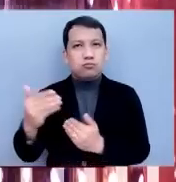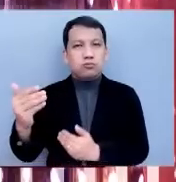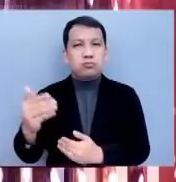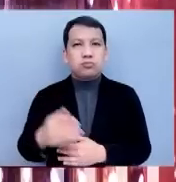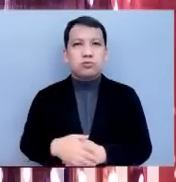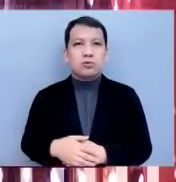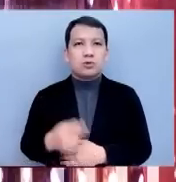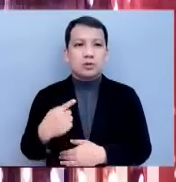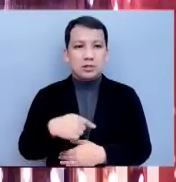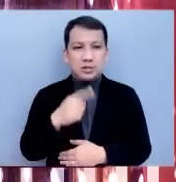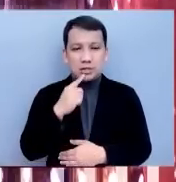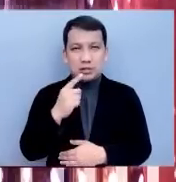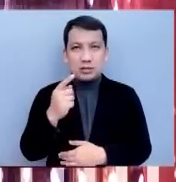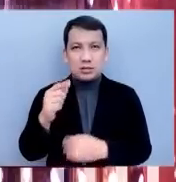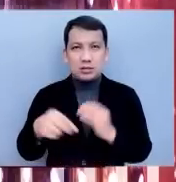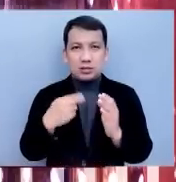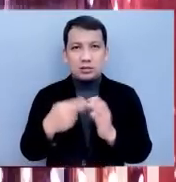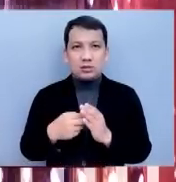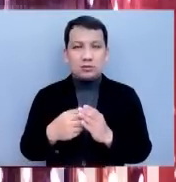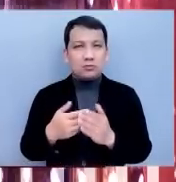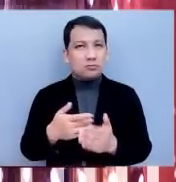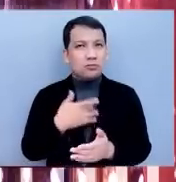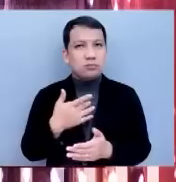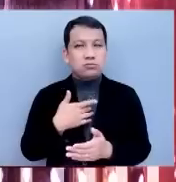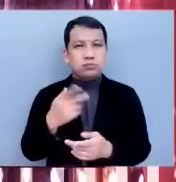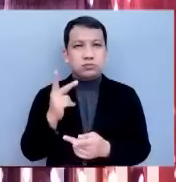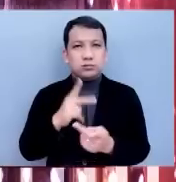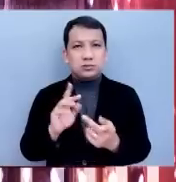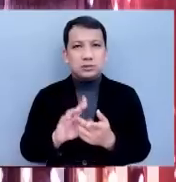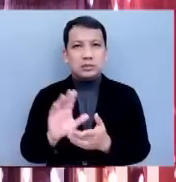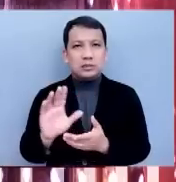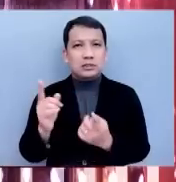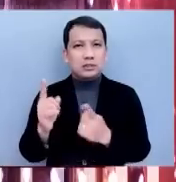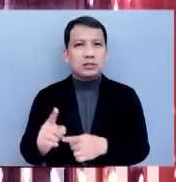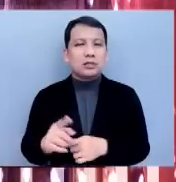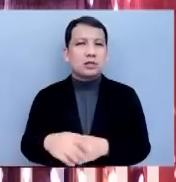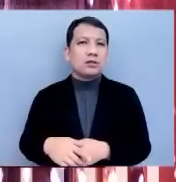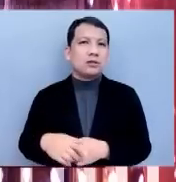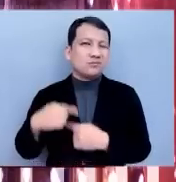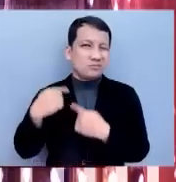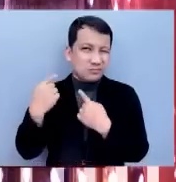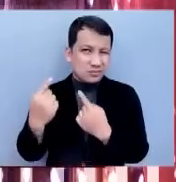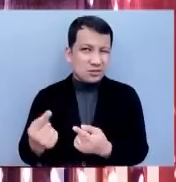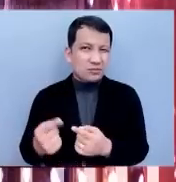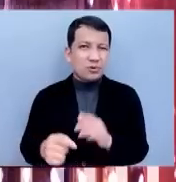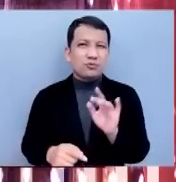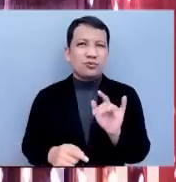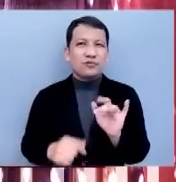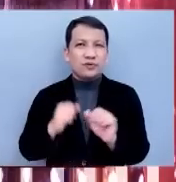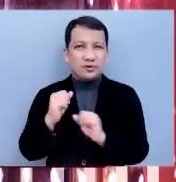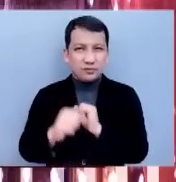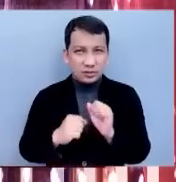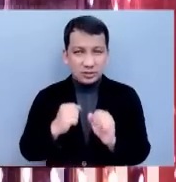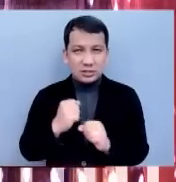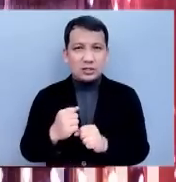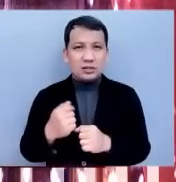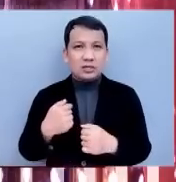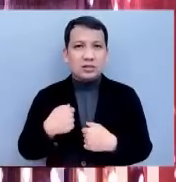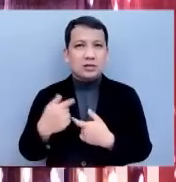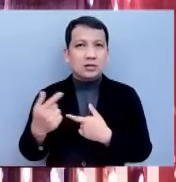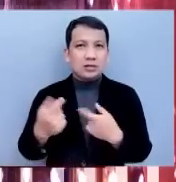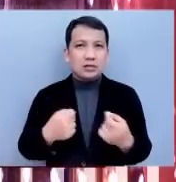and gratifying and feels very privileged. It's been just incredible for 25 years to have played this